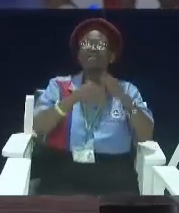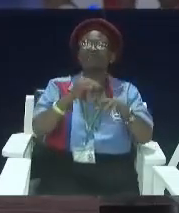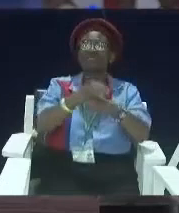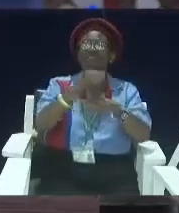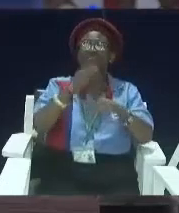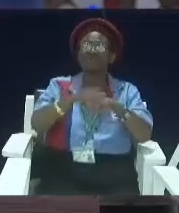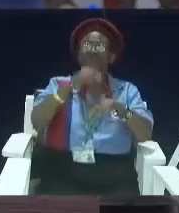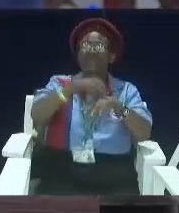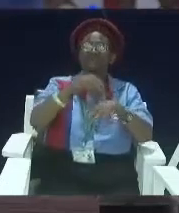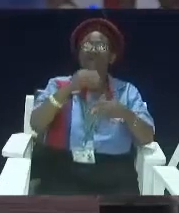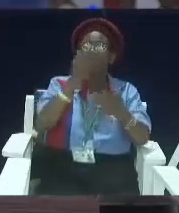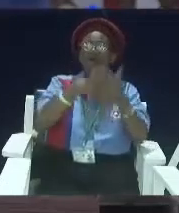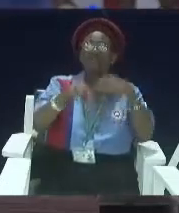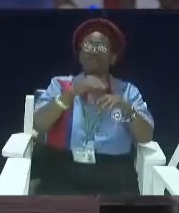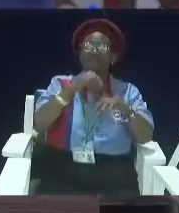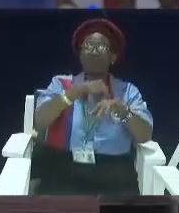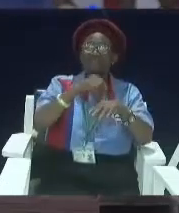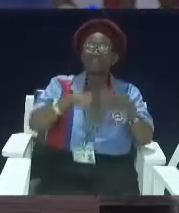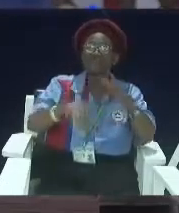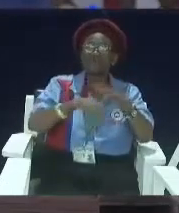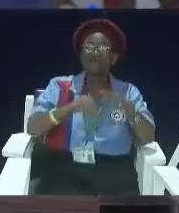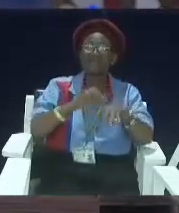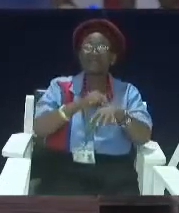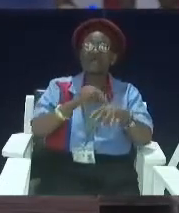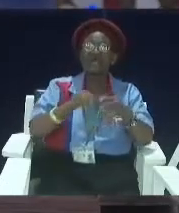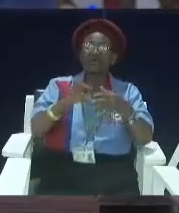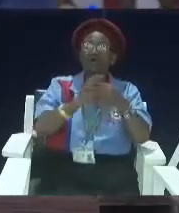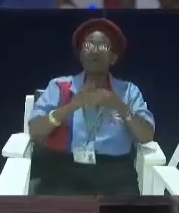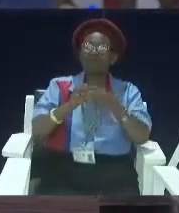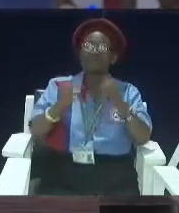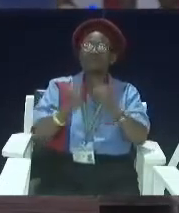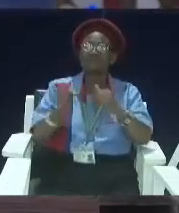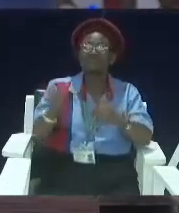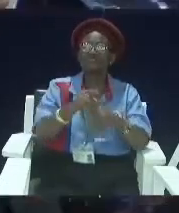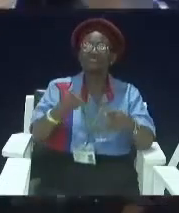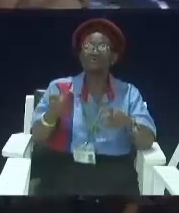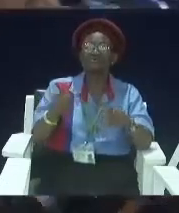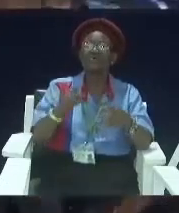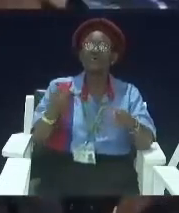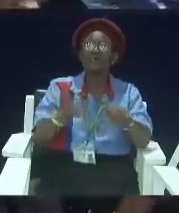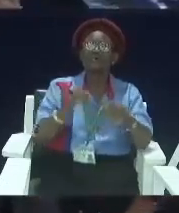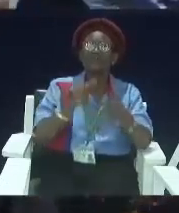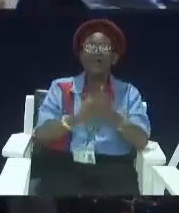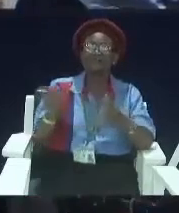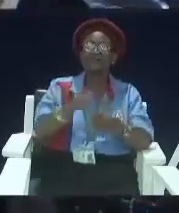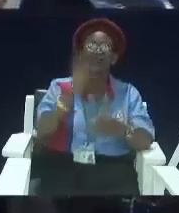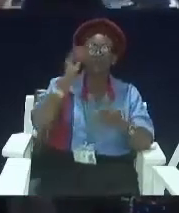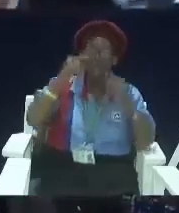the forces underneath the earth cooperate with you so that you will succeed.